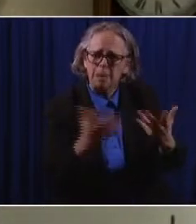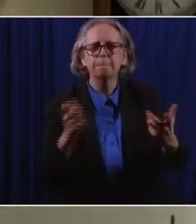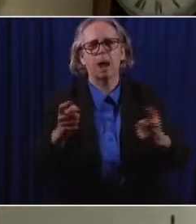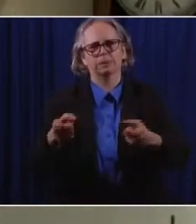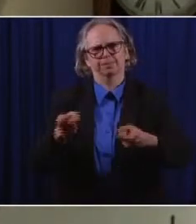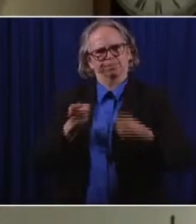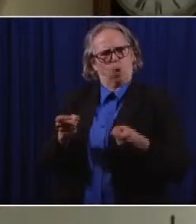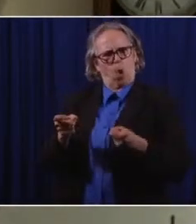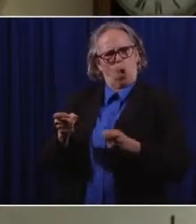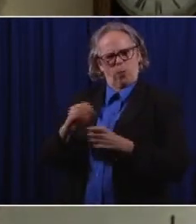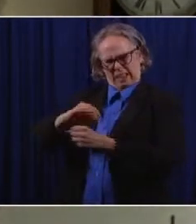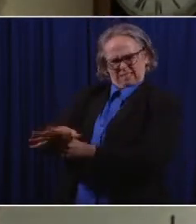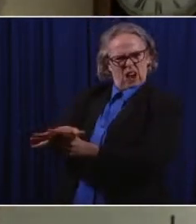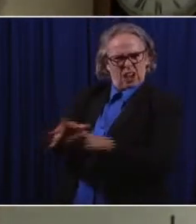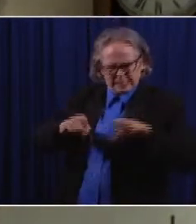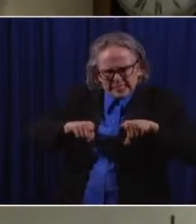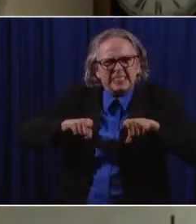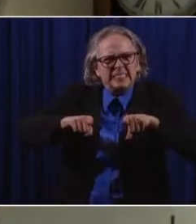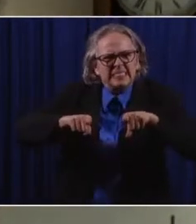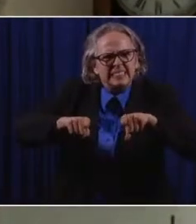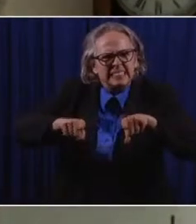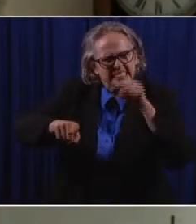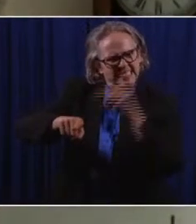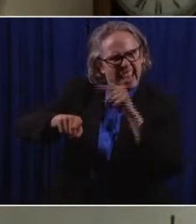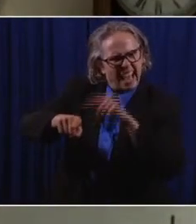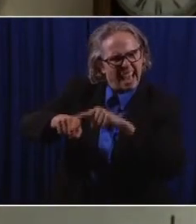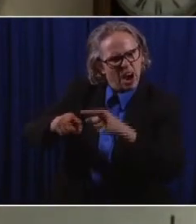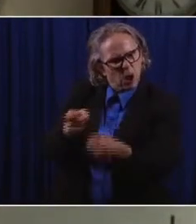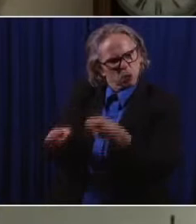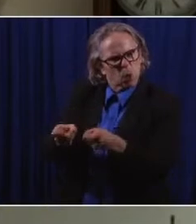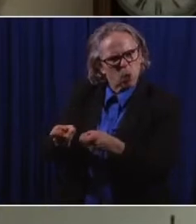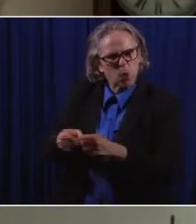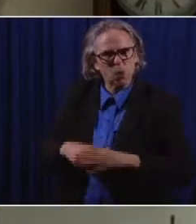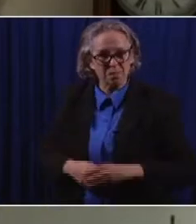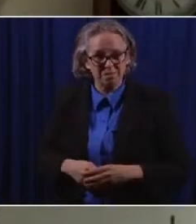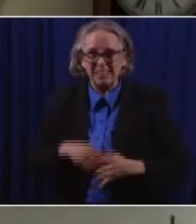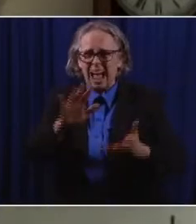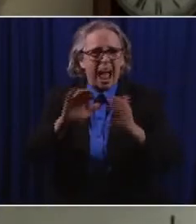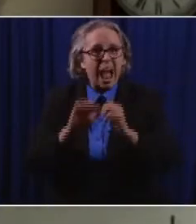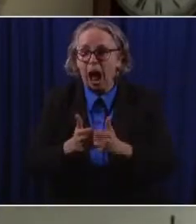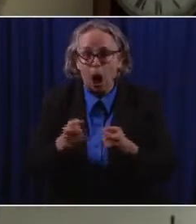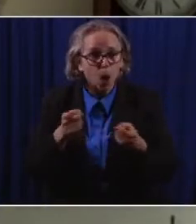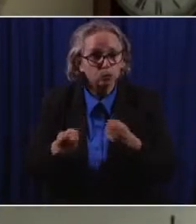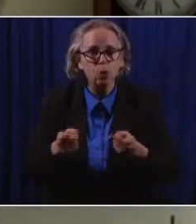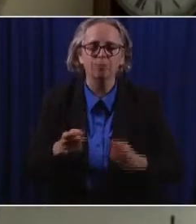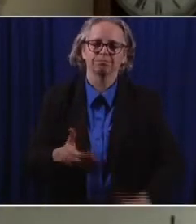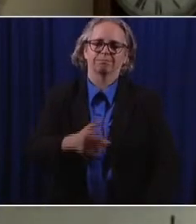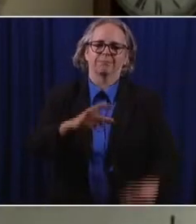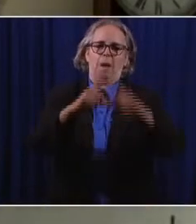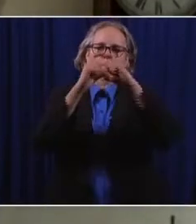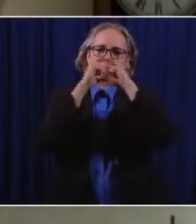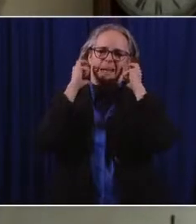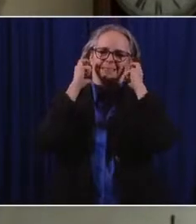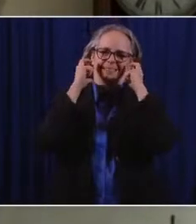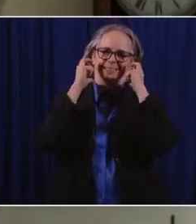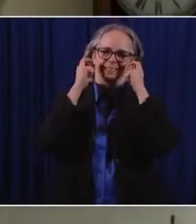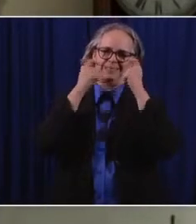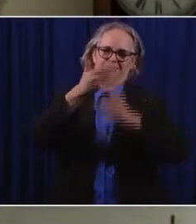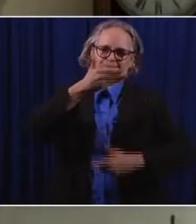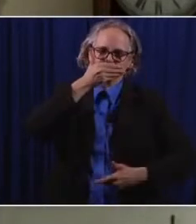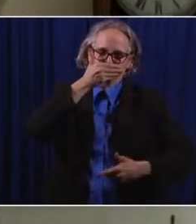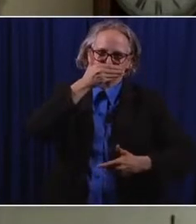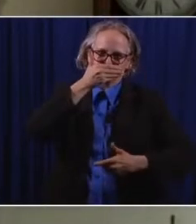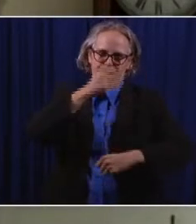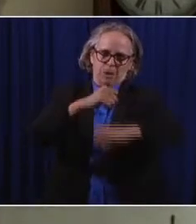there. And it can only be by people wearing masks. So the things to do, John, differently, there aren't